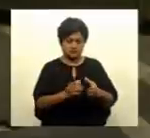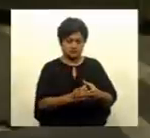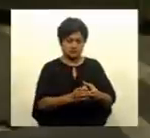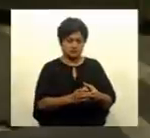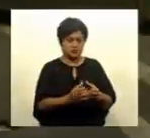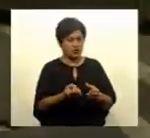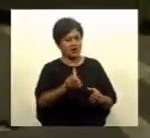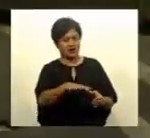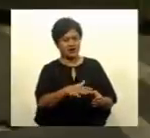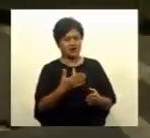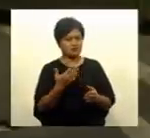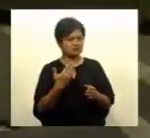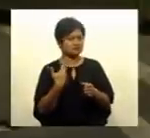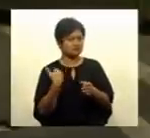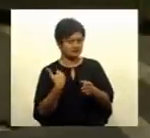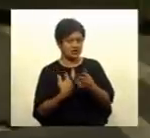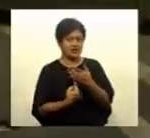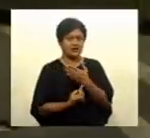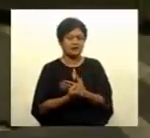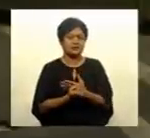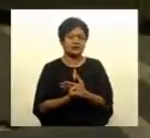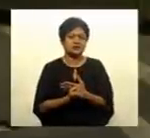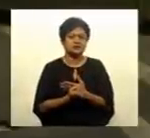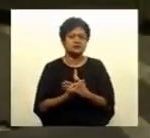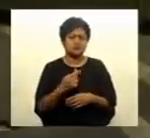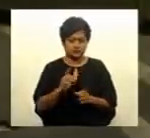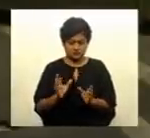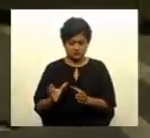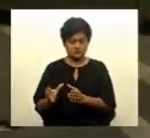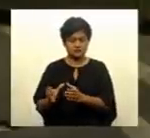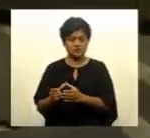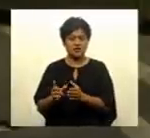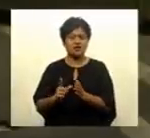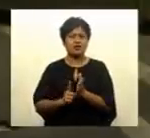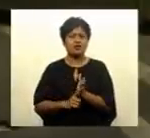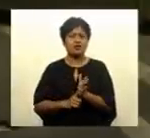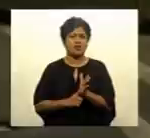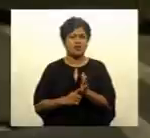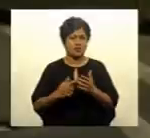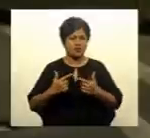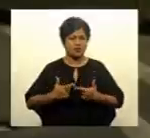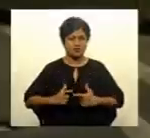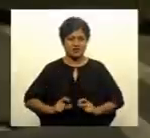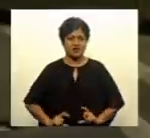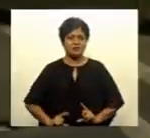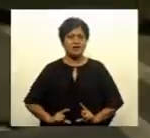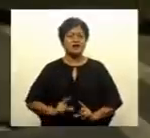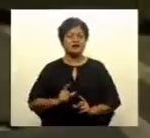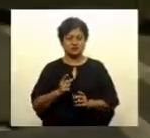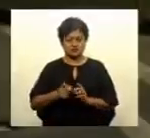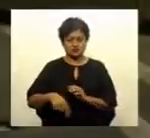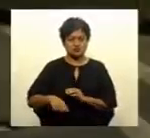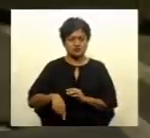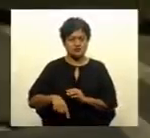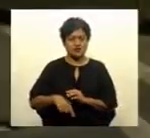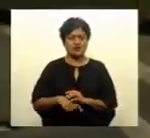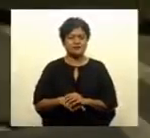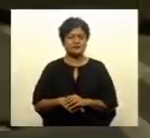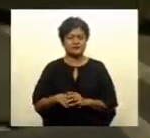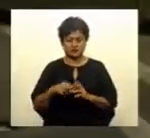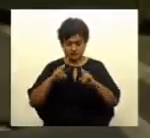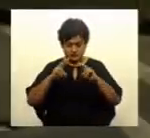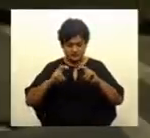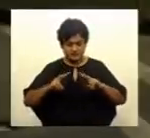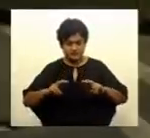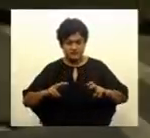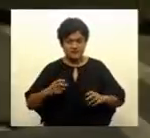have also been 2 cases reported to the FEMAT facility in Laudala Bay in Suva and are currently under investigation. 23